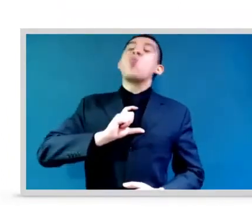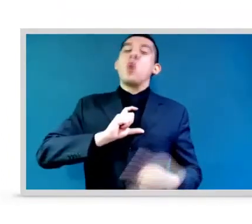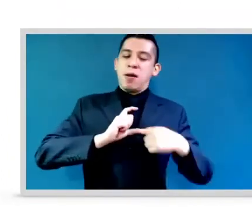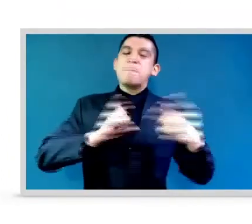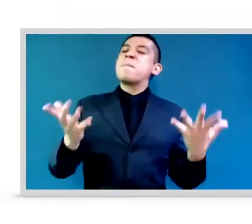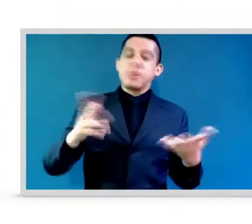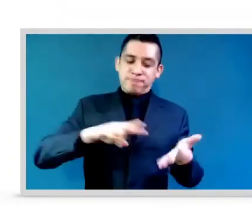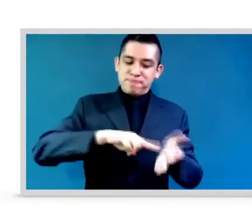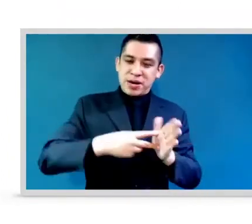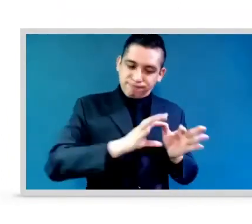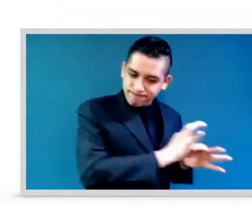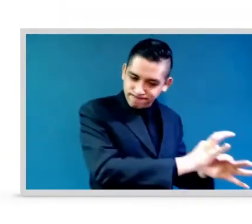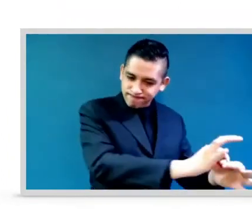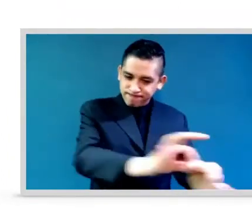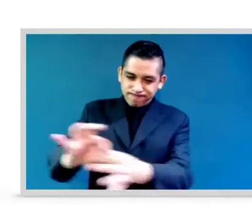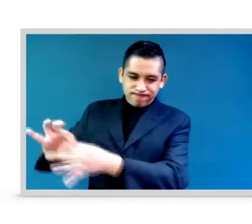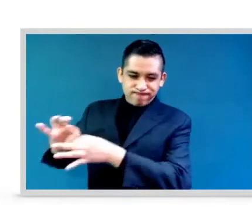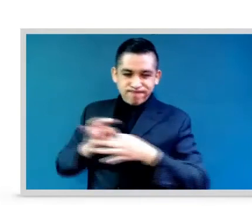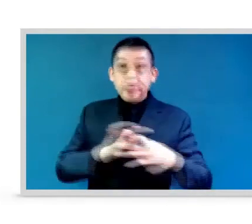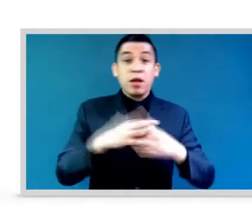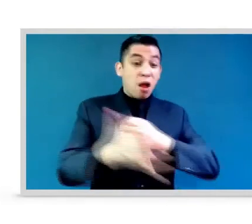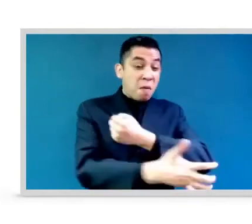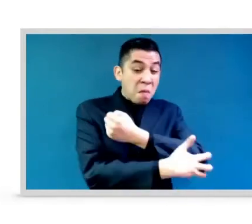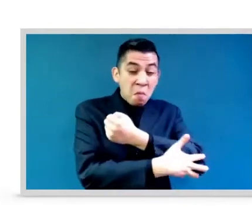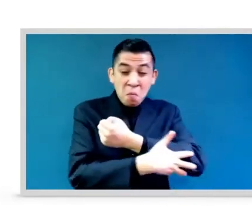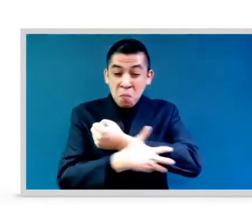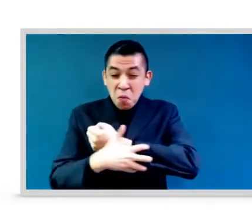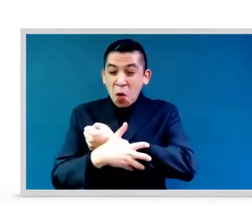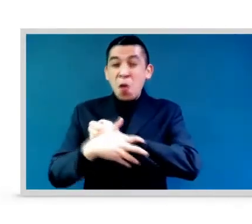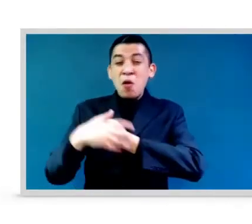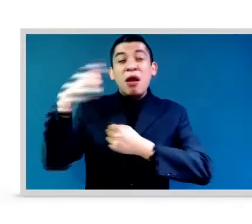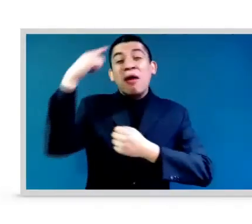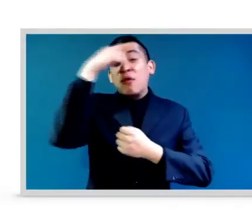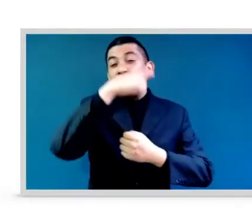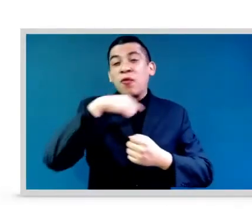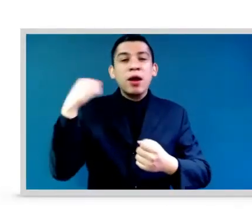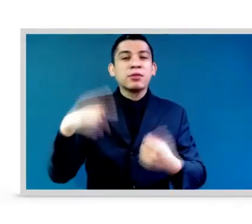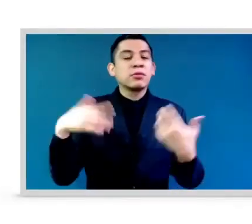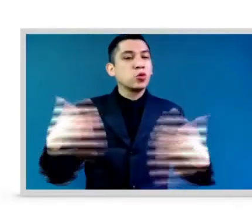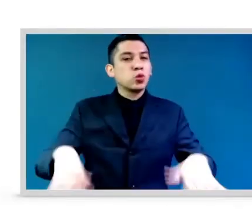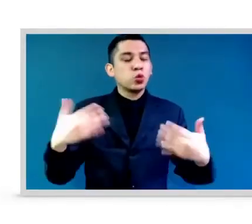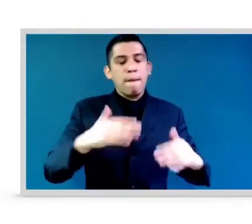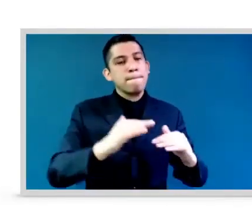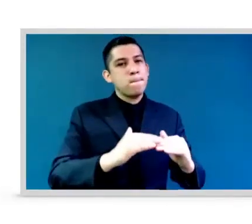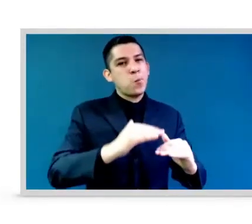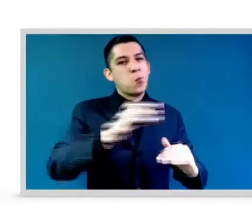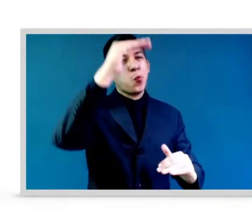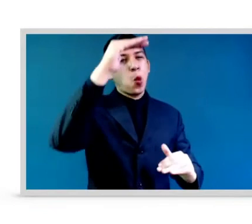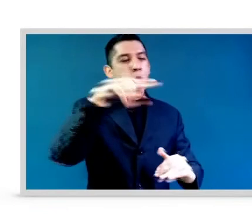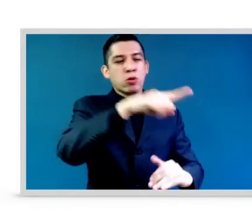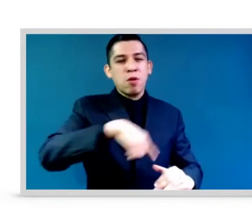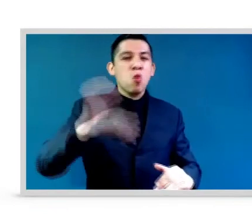of women and children, and the COVID-19 pandemic has made that so much worse. As we